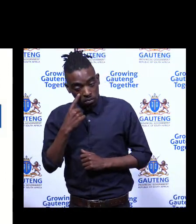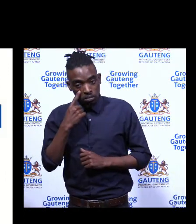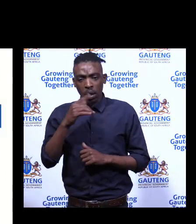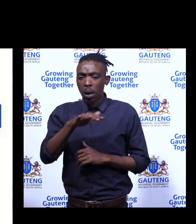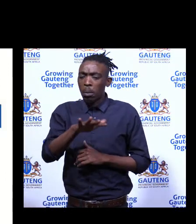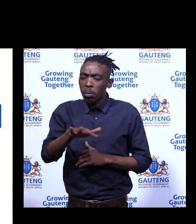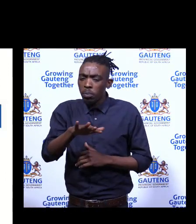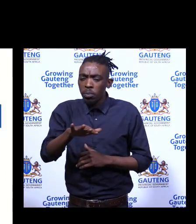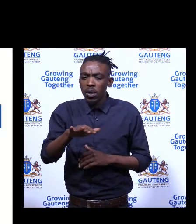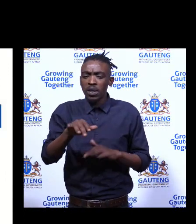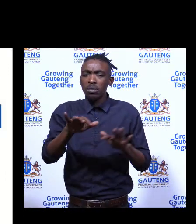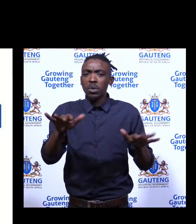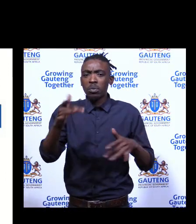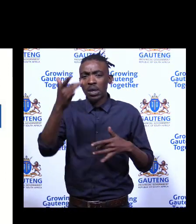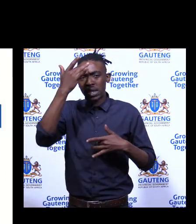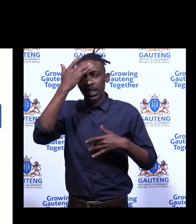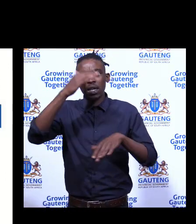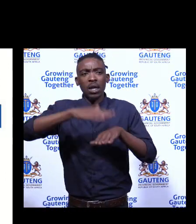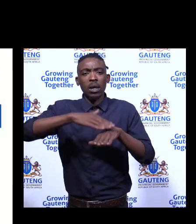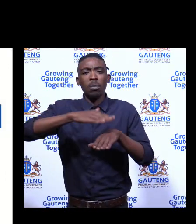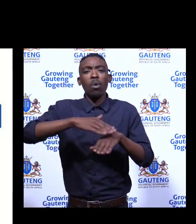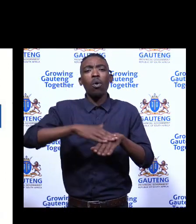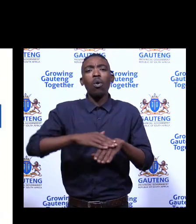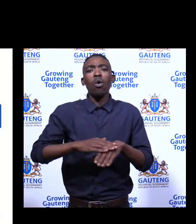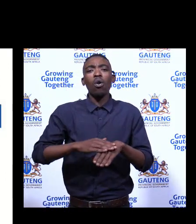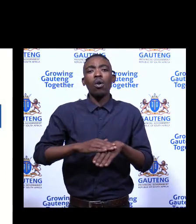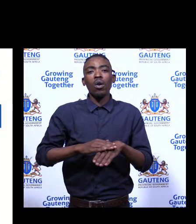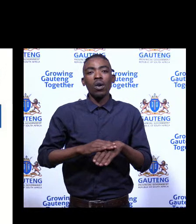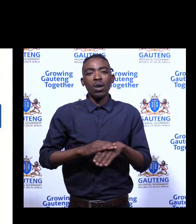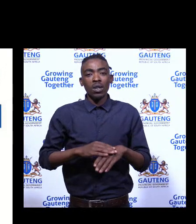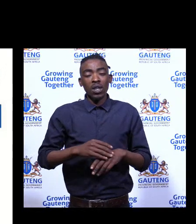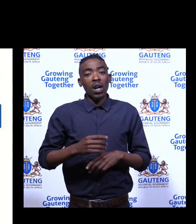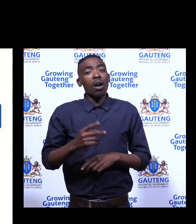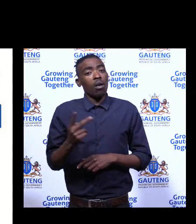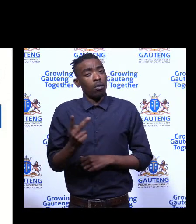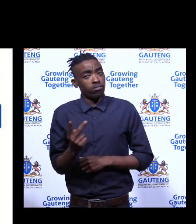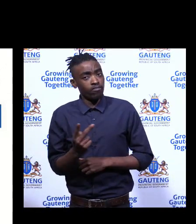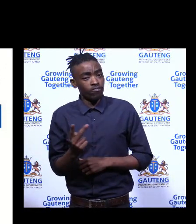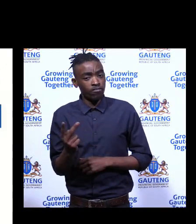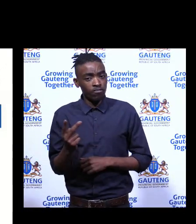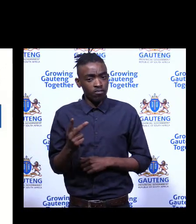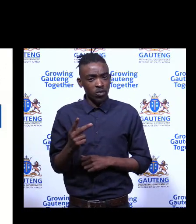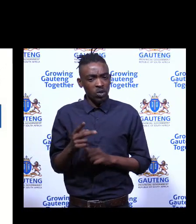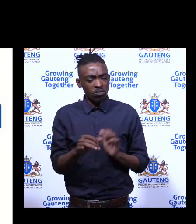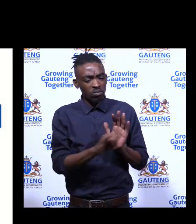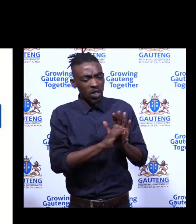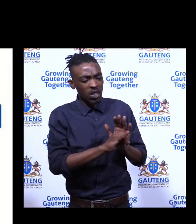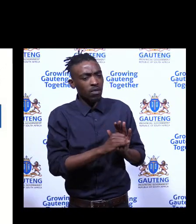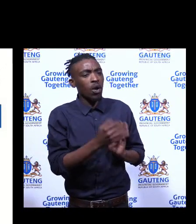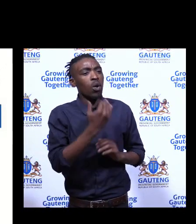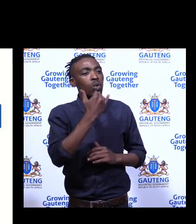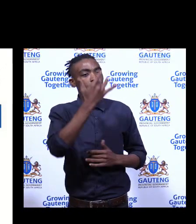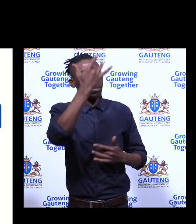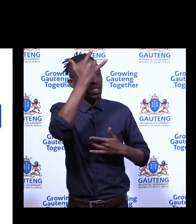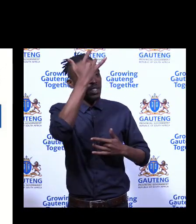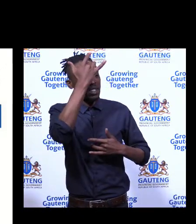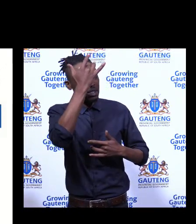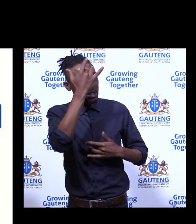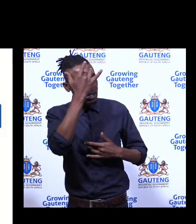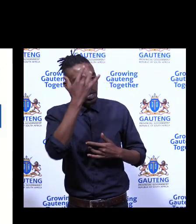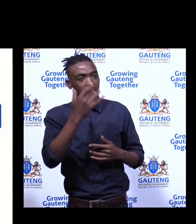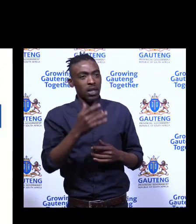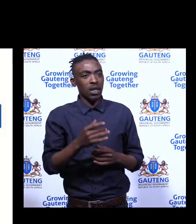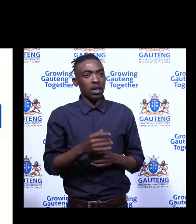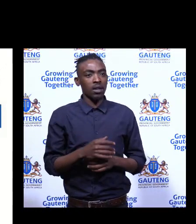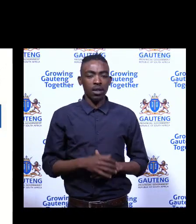we identify the patients who are positive, we need to deal with that aspect. But we also need to deal with